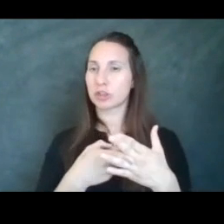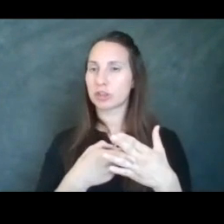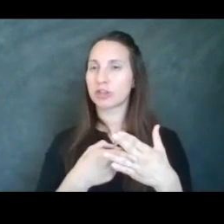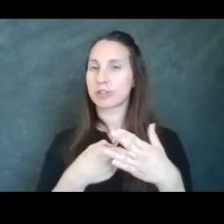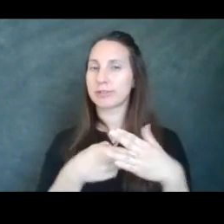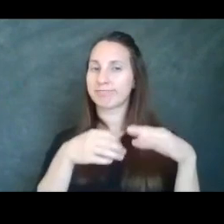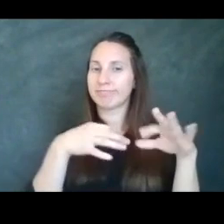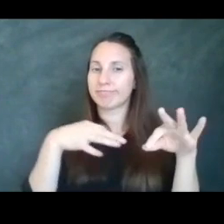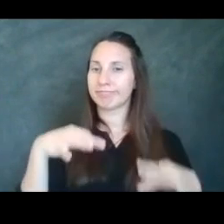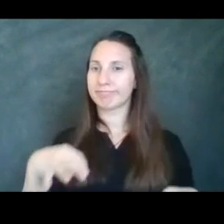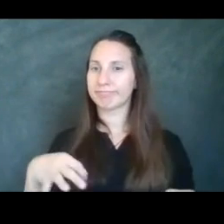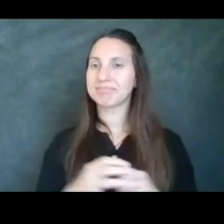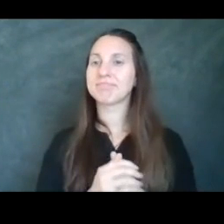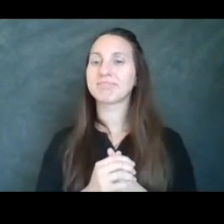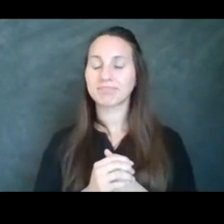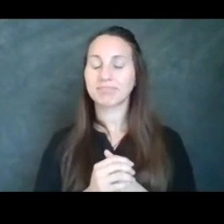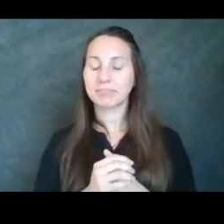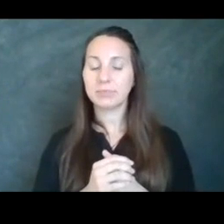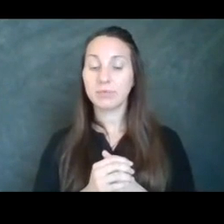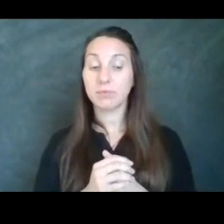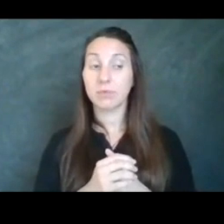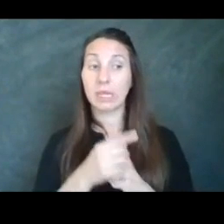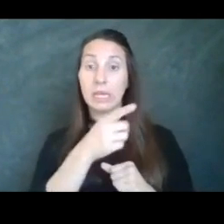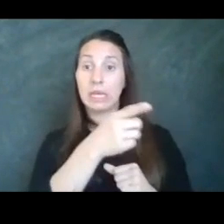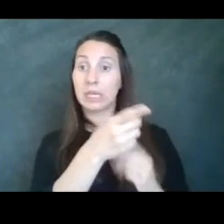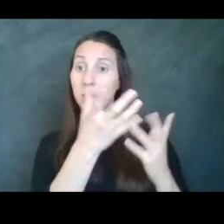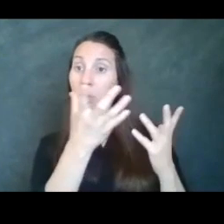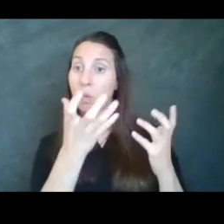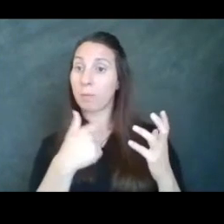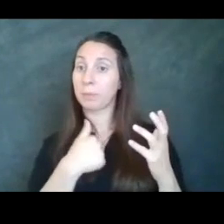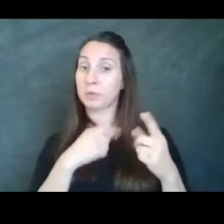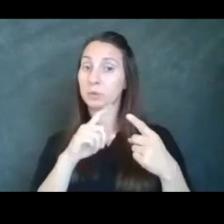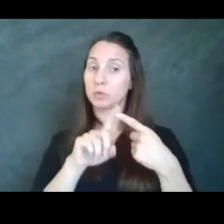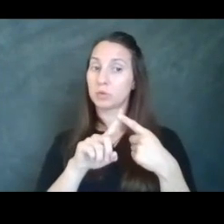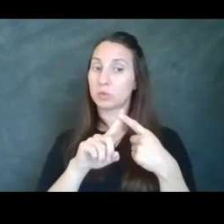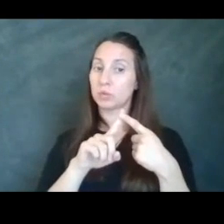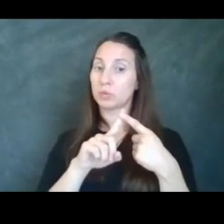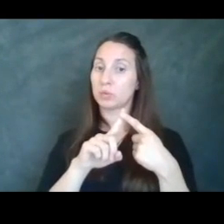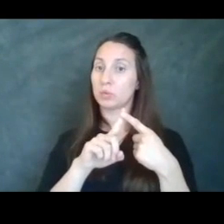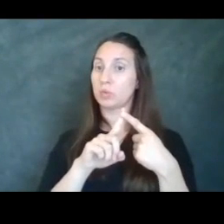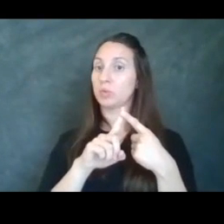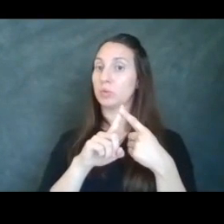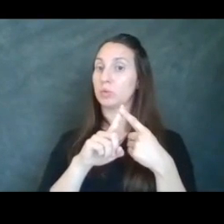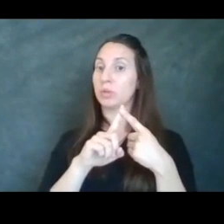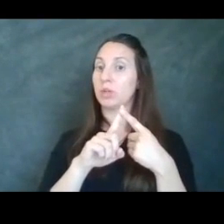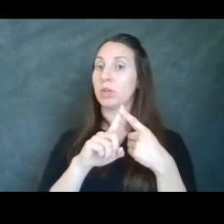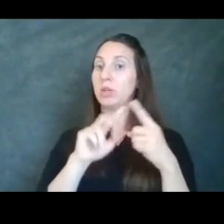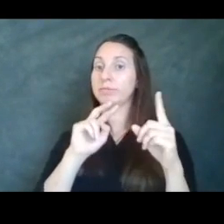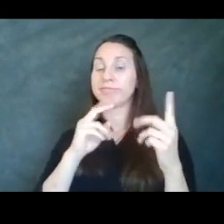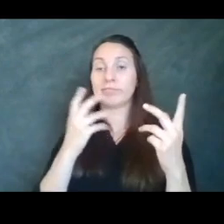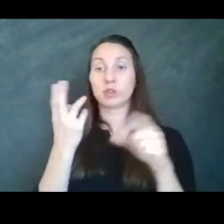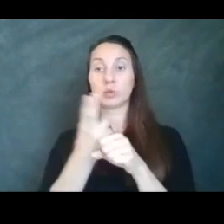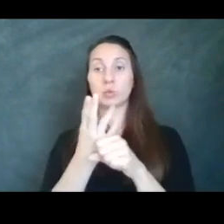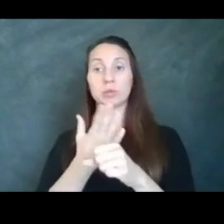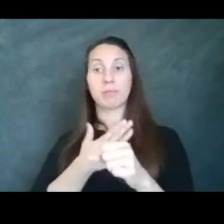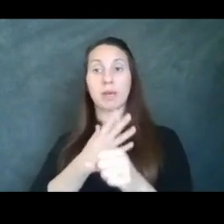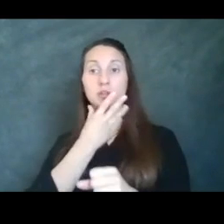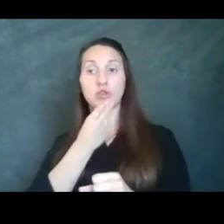And he wanted me to do it from the perspective of a Jew.